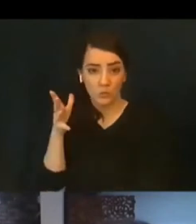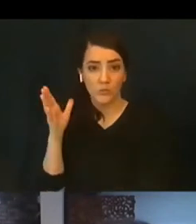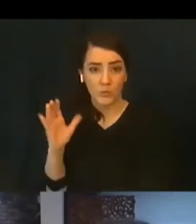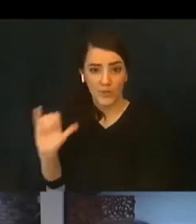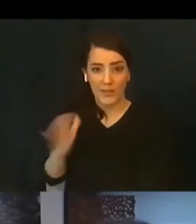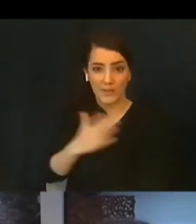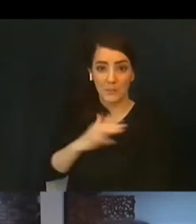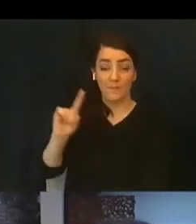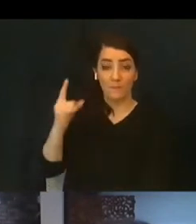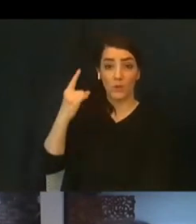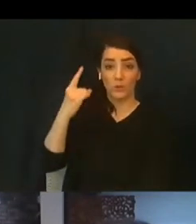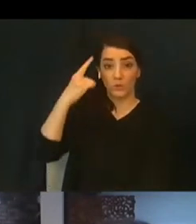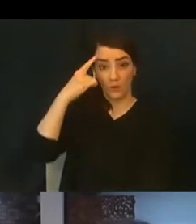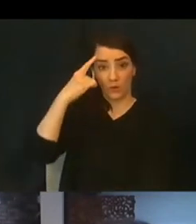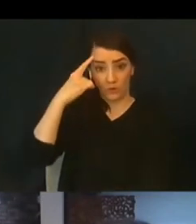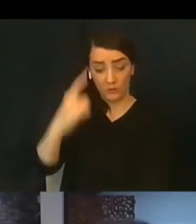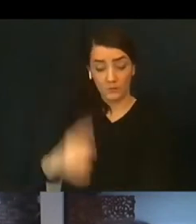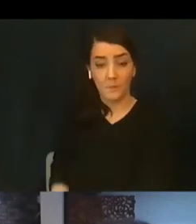um,